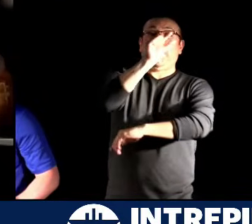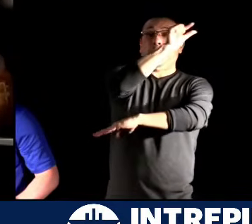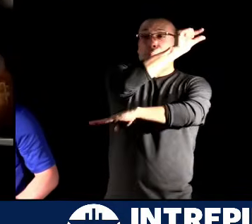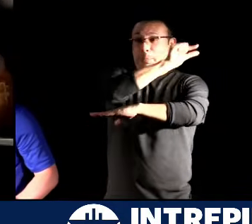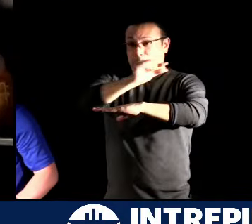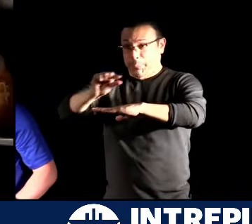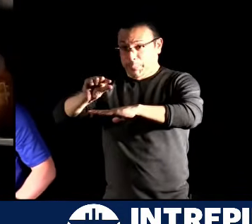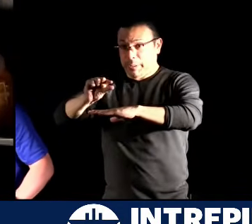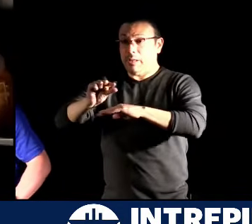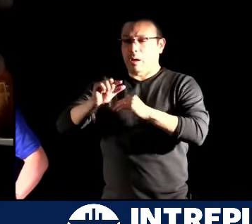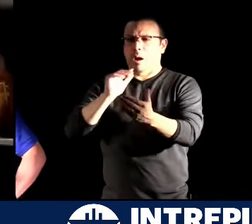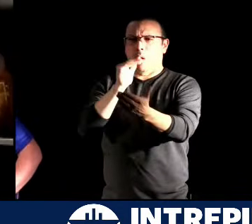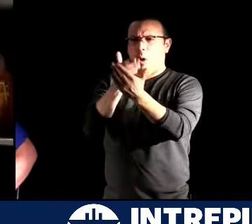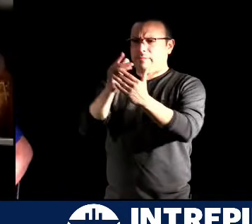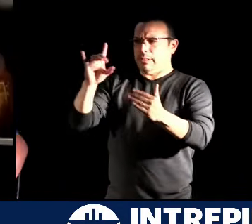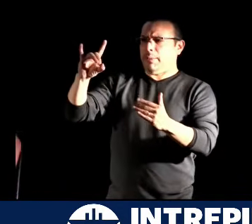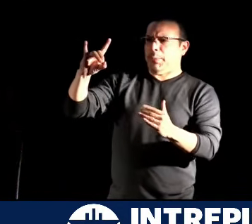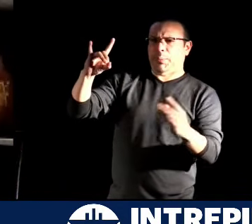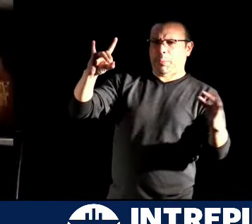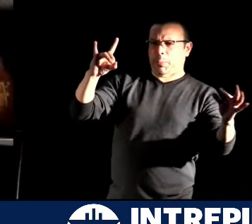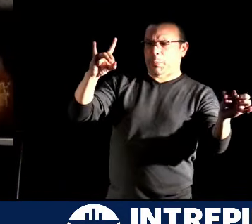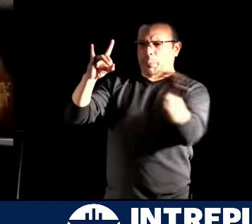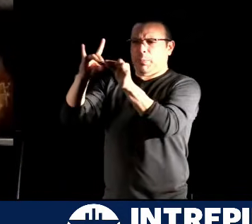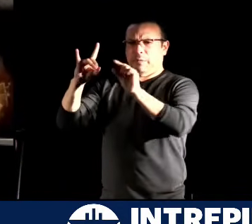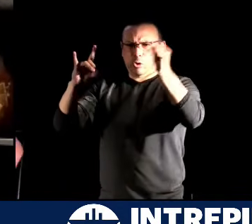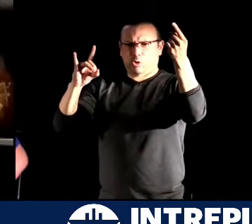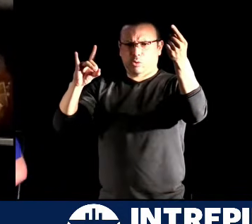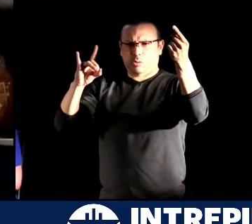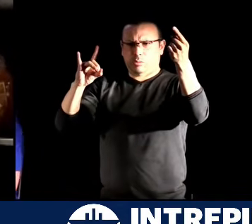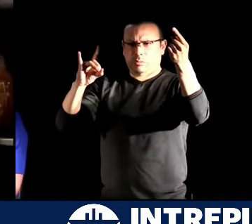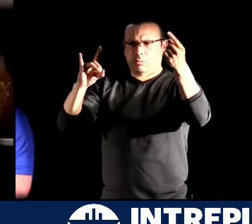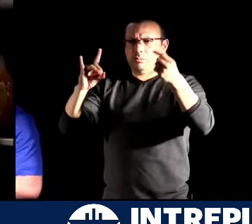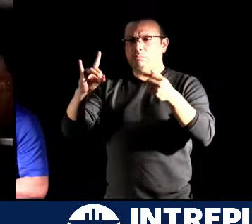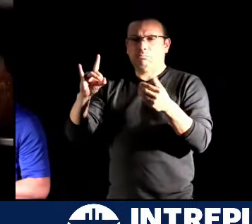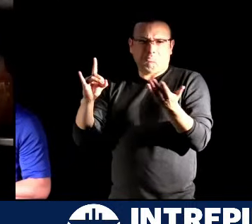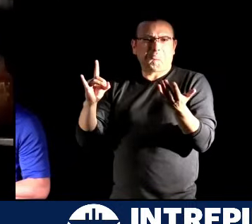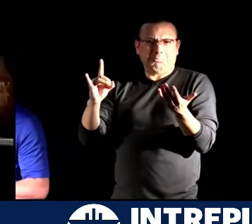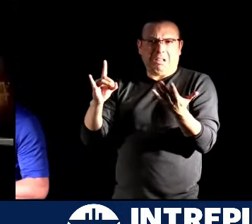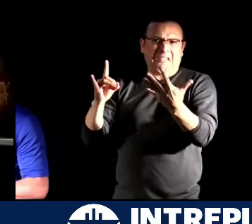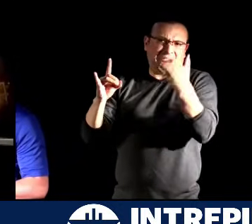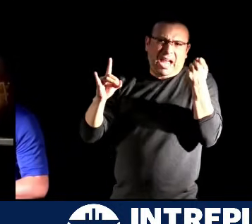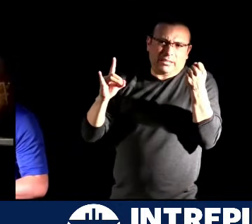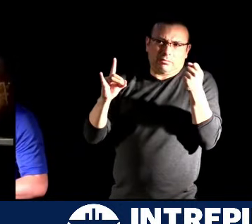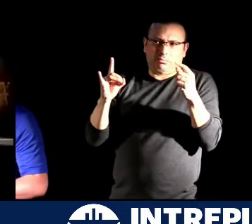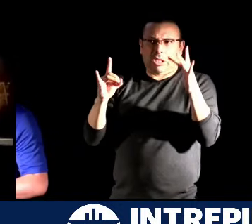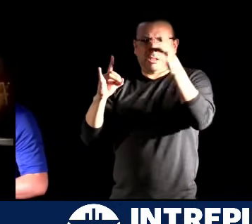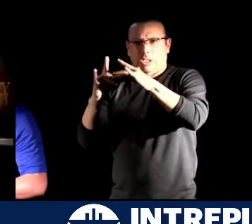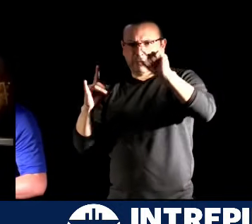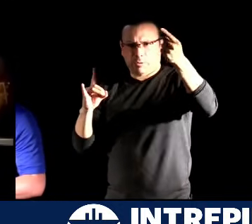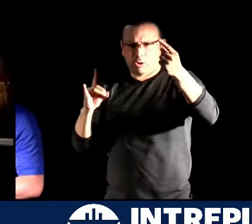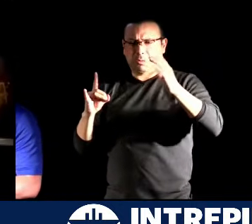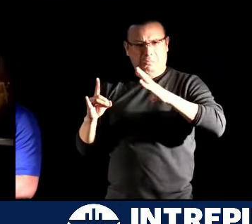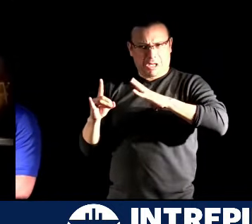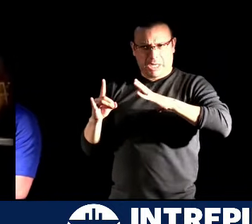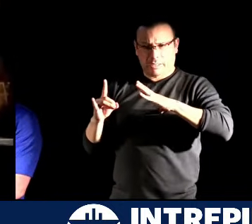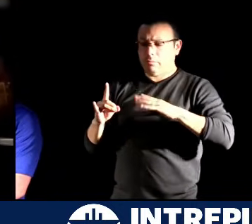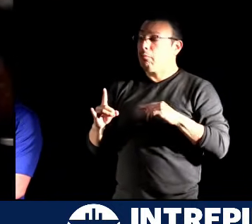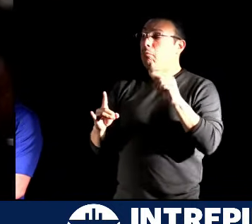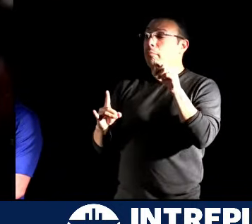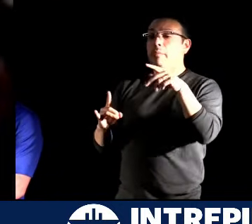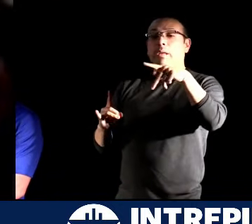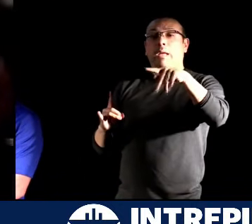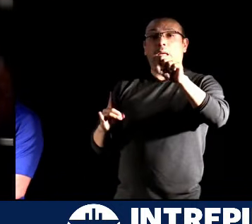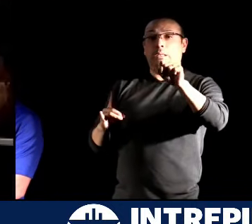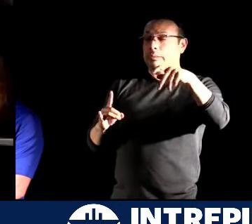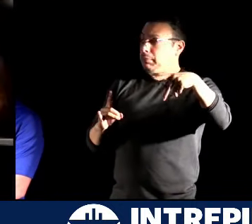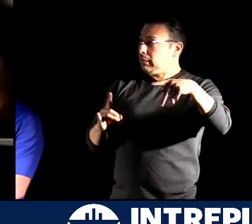that arrive later. That's what we call dispersion of particles. The first one will come to you before. Parker Solar Probe shows us also another